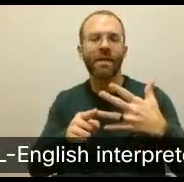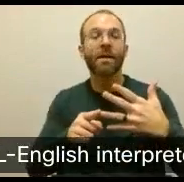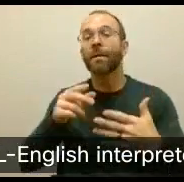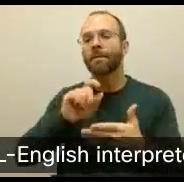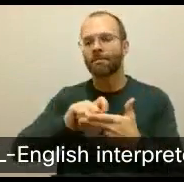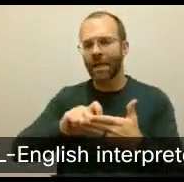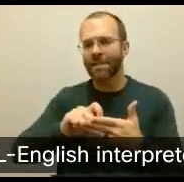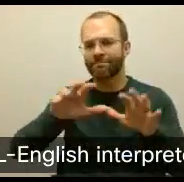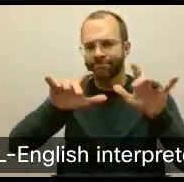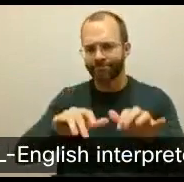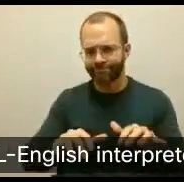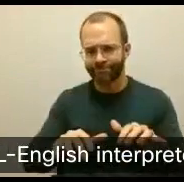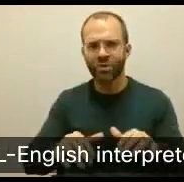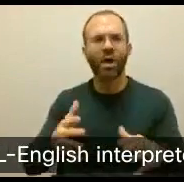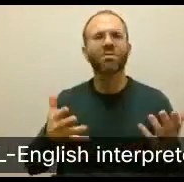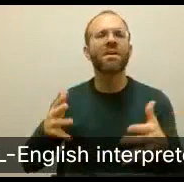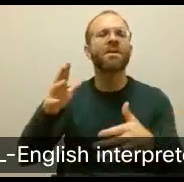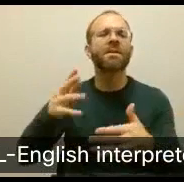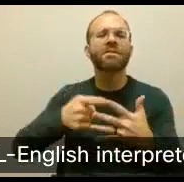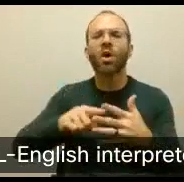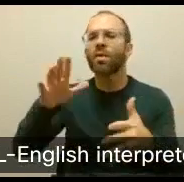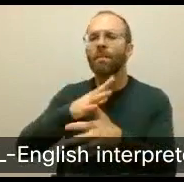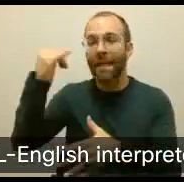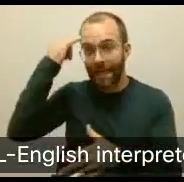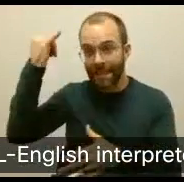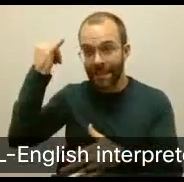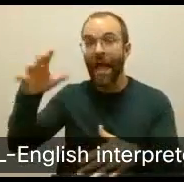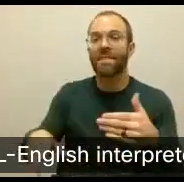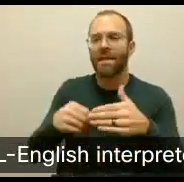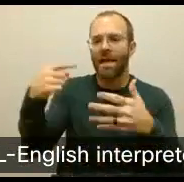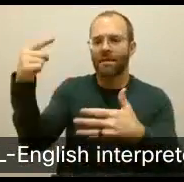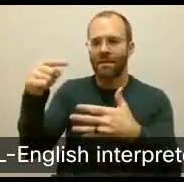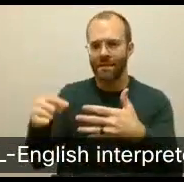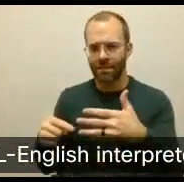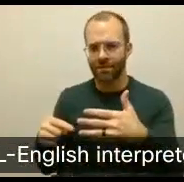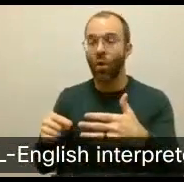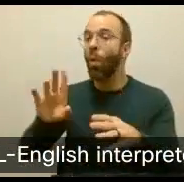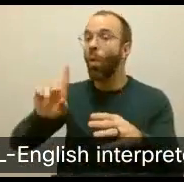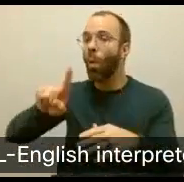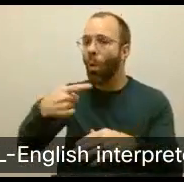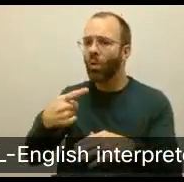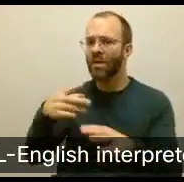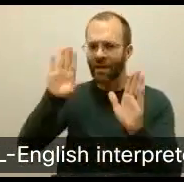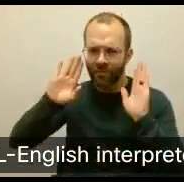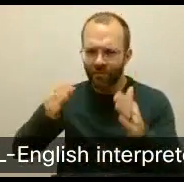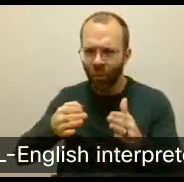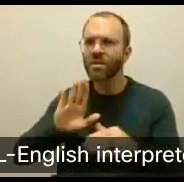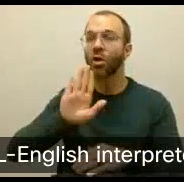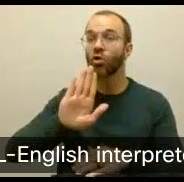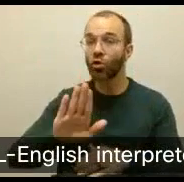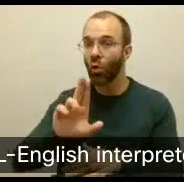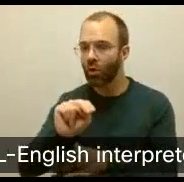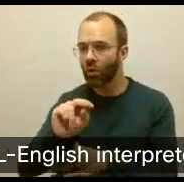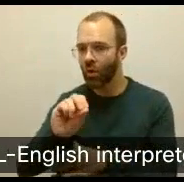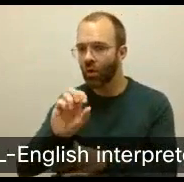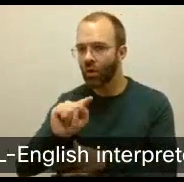down, and then add details. And I would only rely on your notes at this stage. Don't even look at